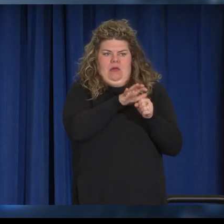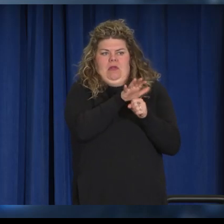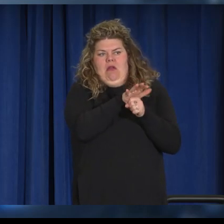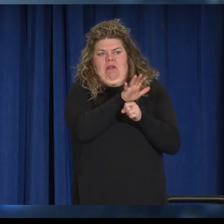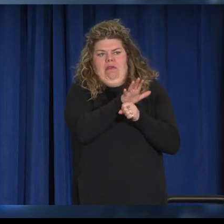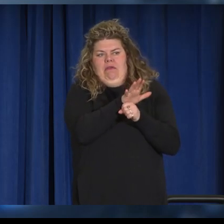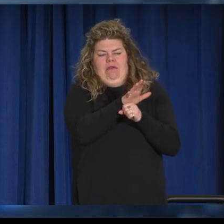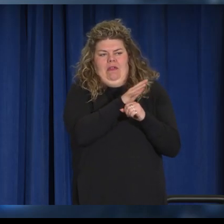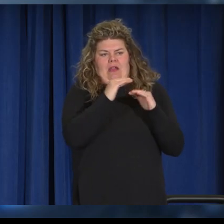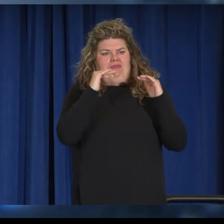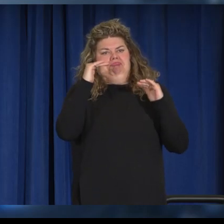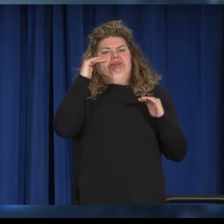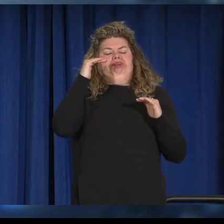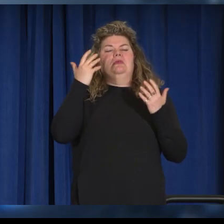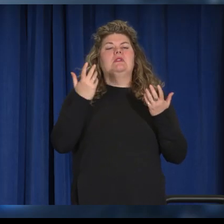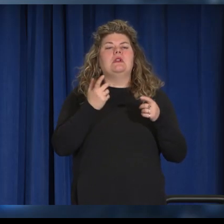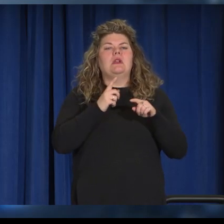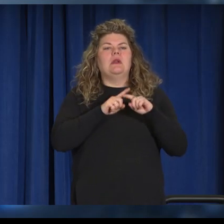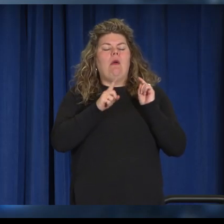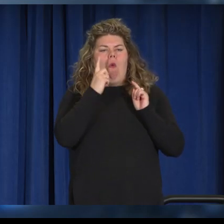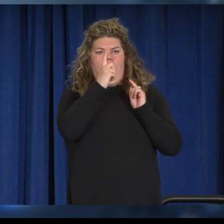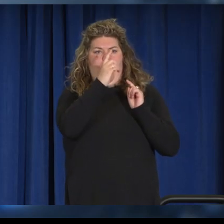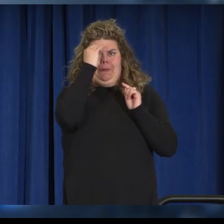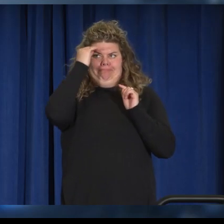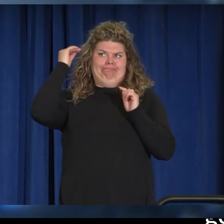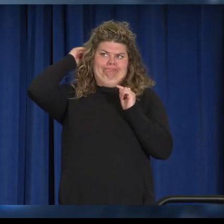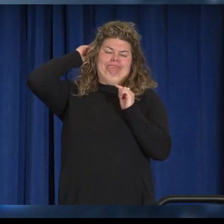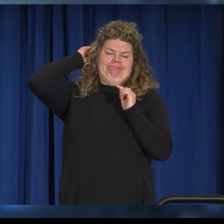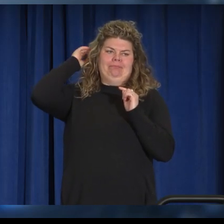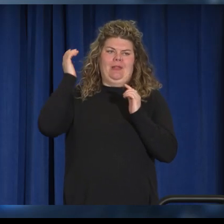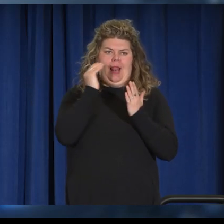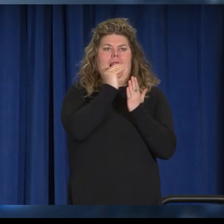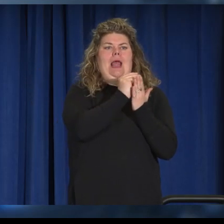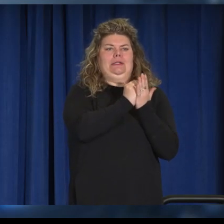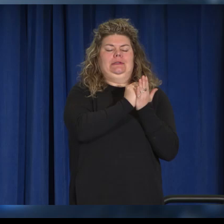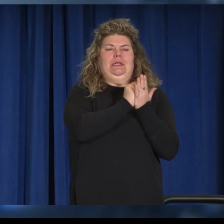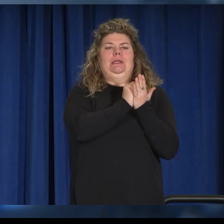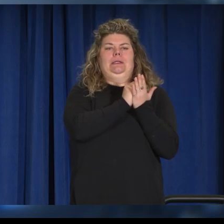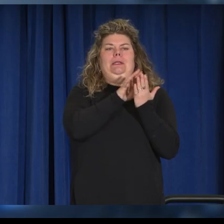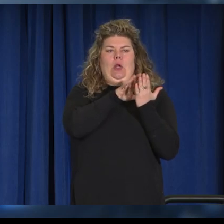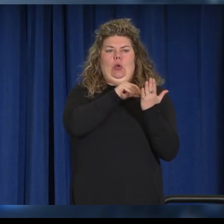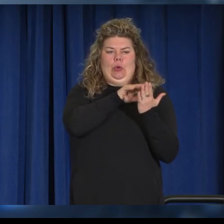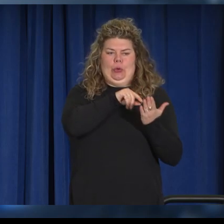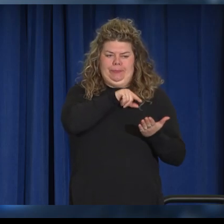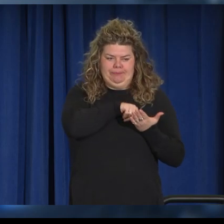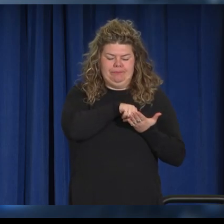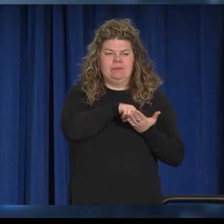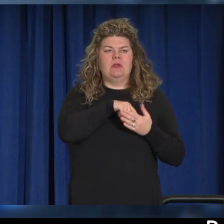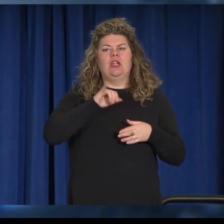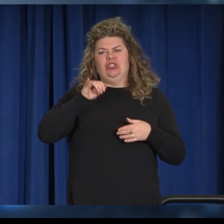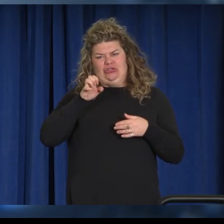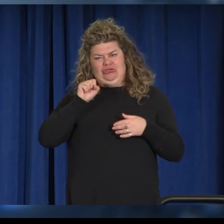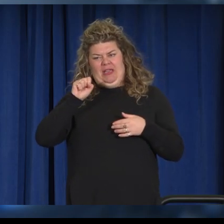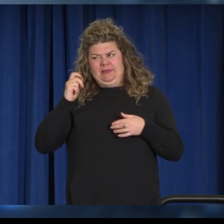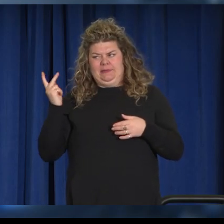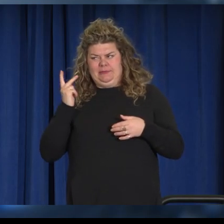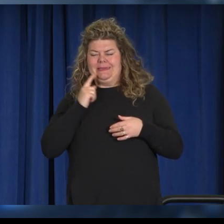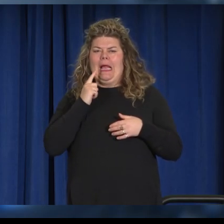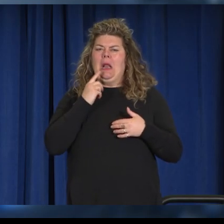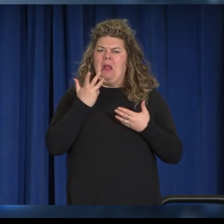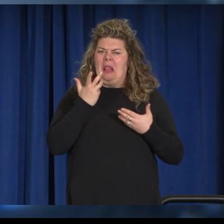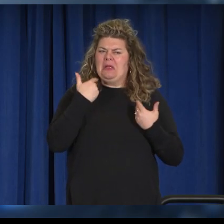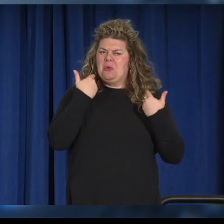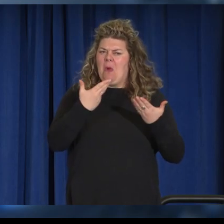out. And the lesson I learned from that was when Jess and I said, let's start Next Level